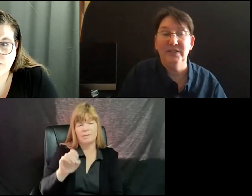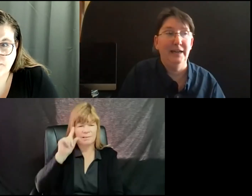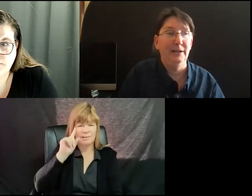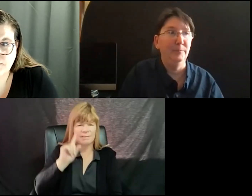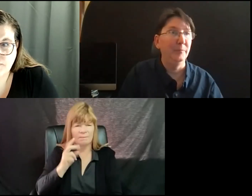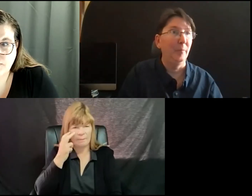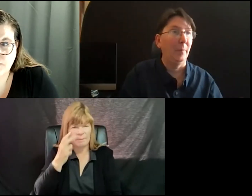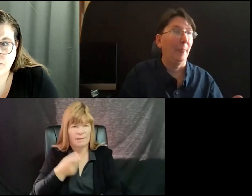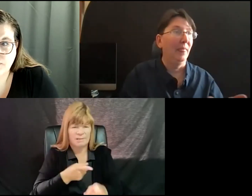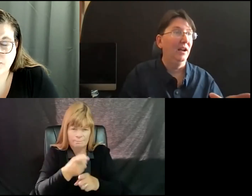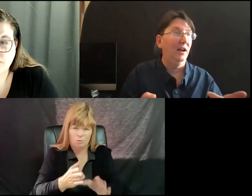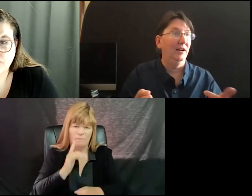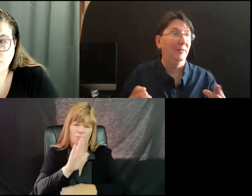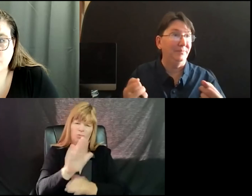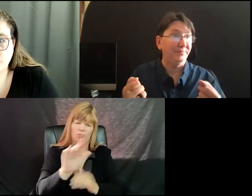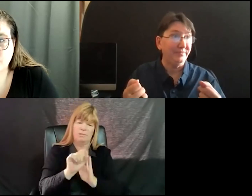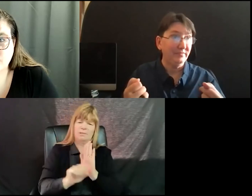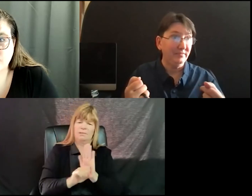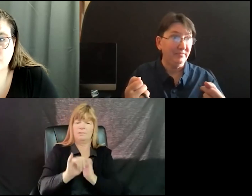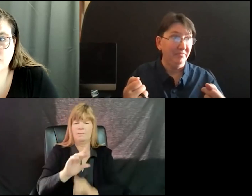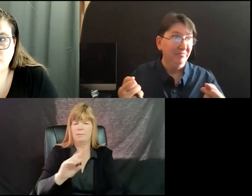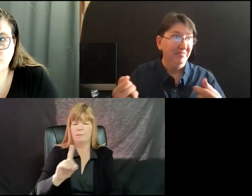your state.